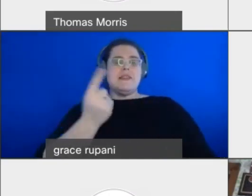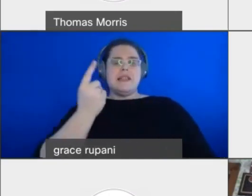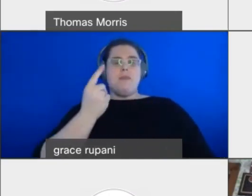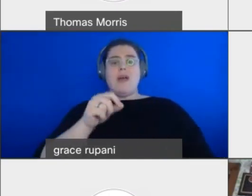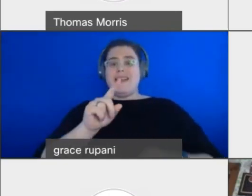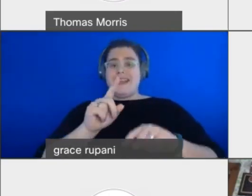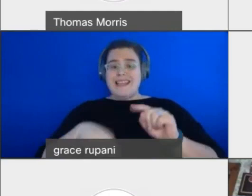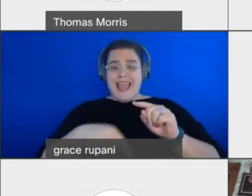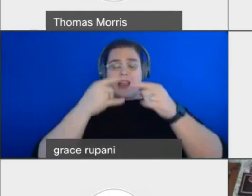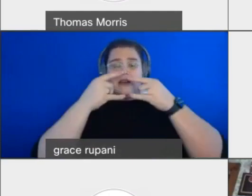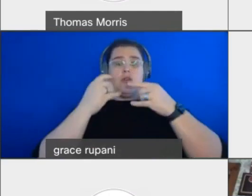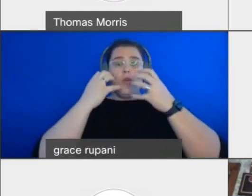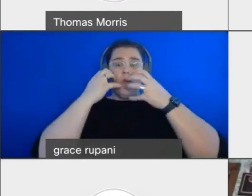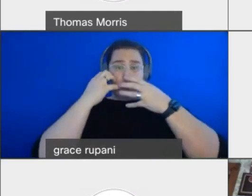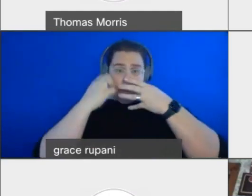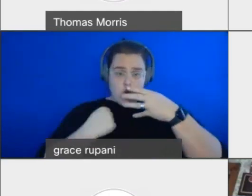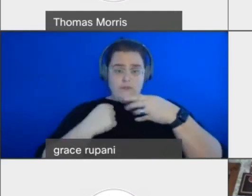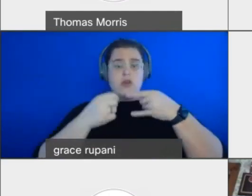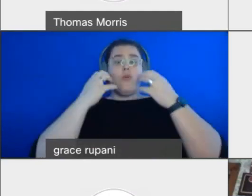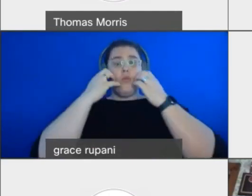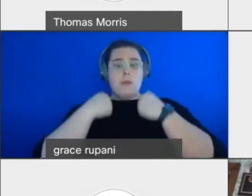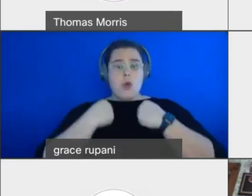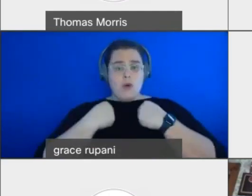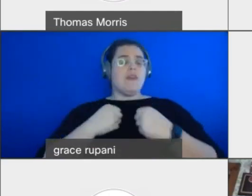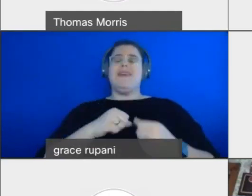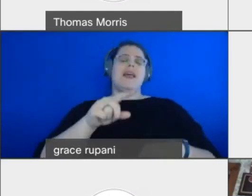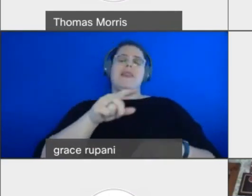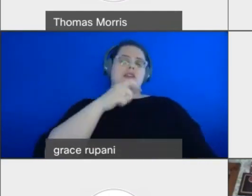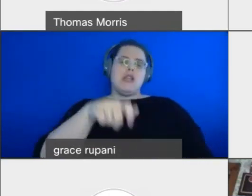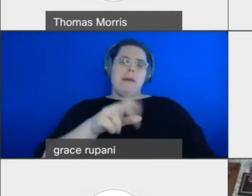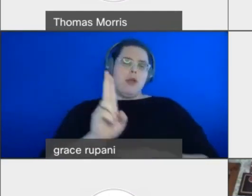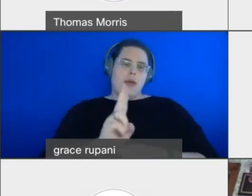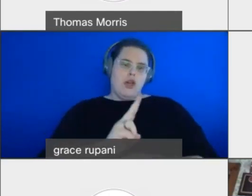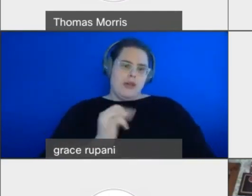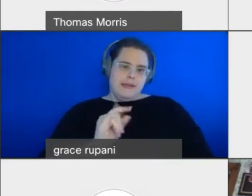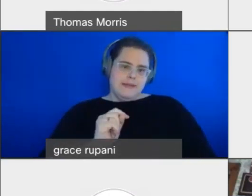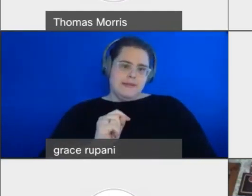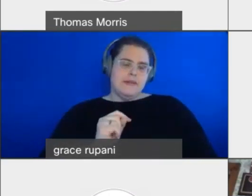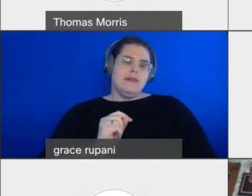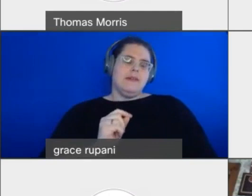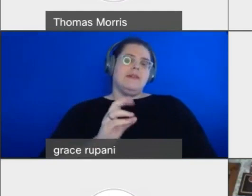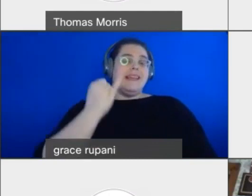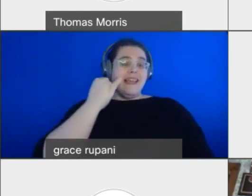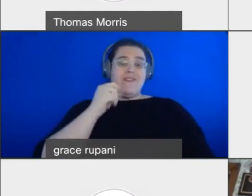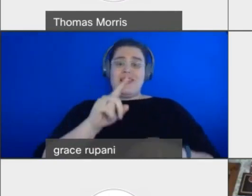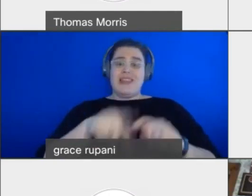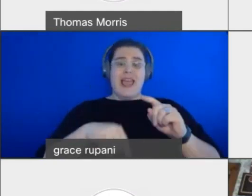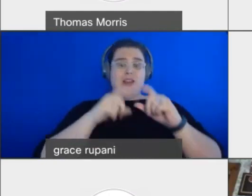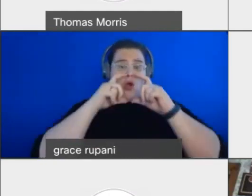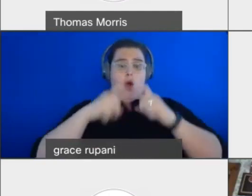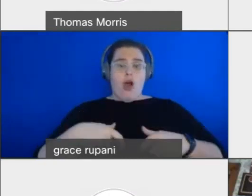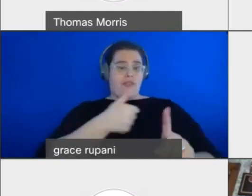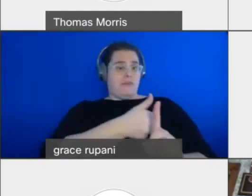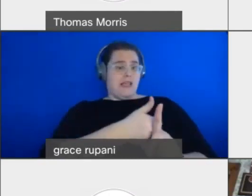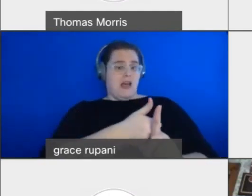have a mask on. So I'm not sure what the strategy would be there other than to communicate with